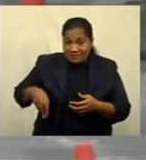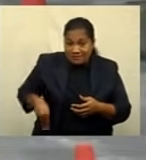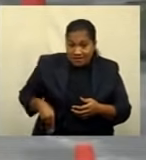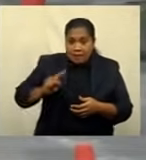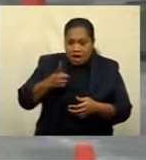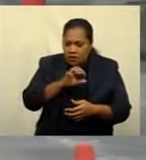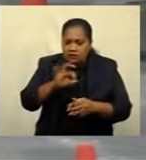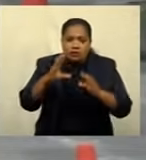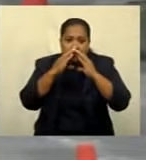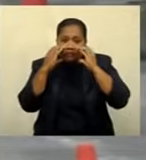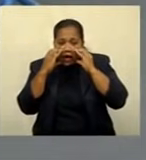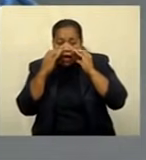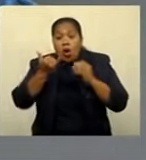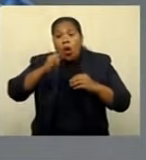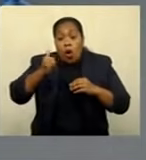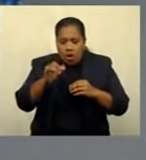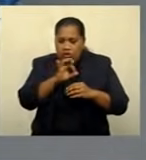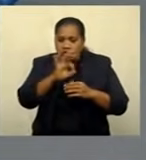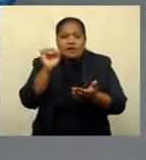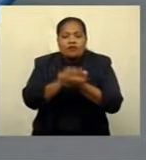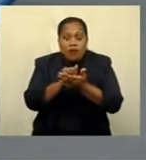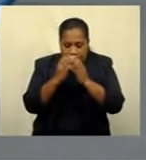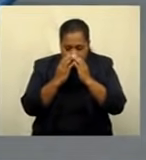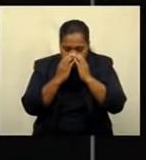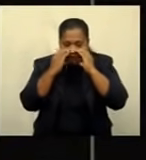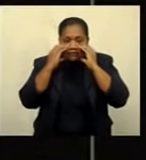or fail to wear it in the proper manner.